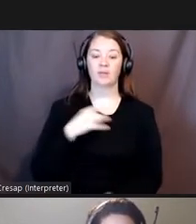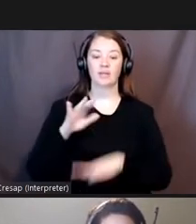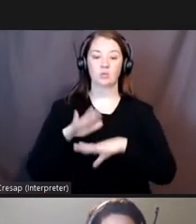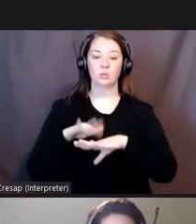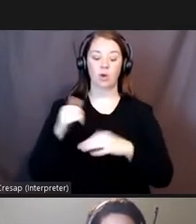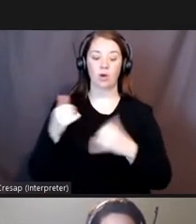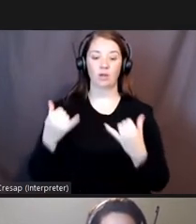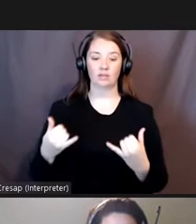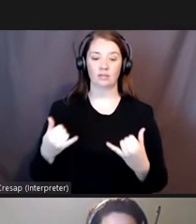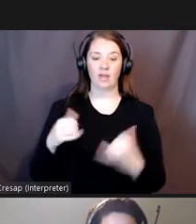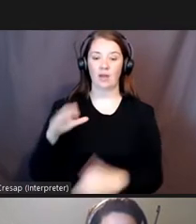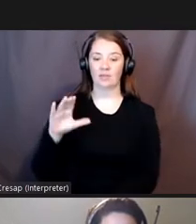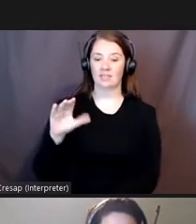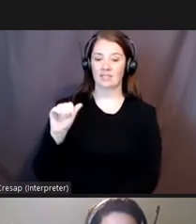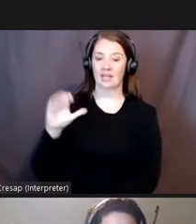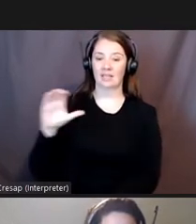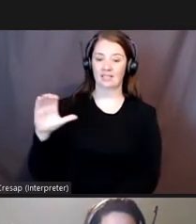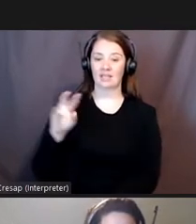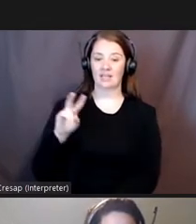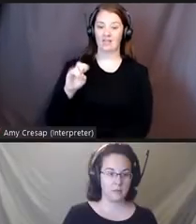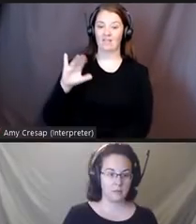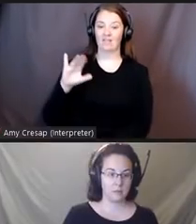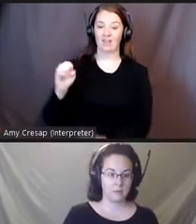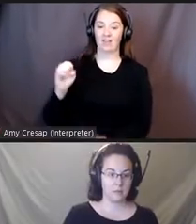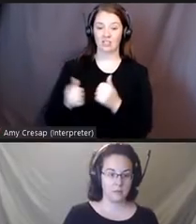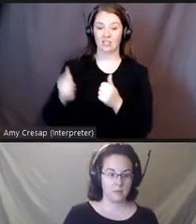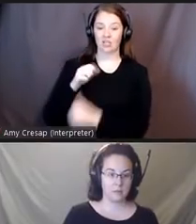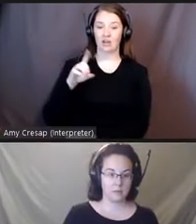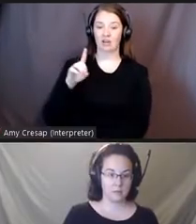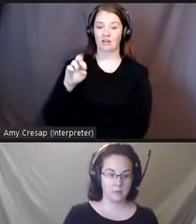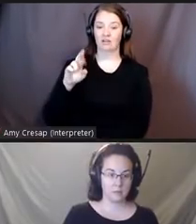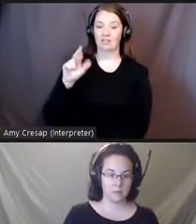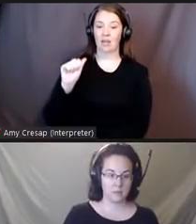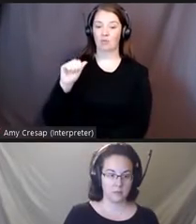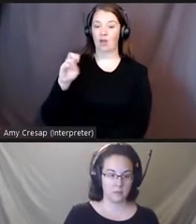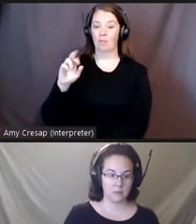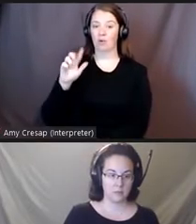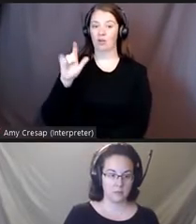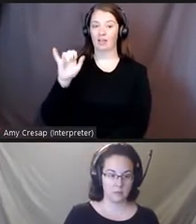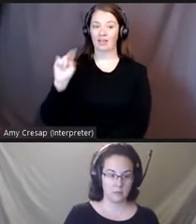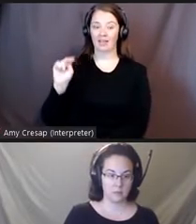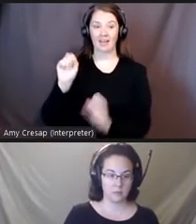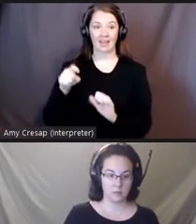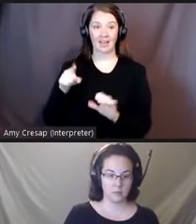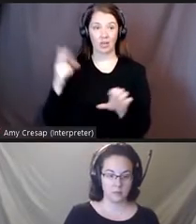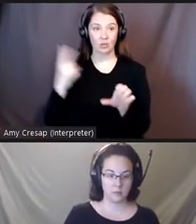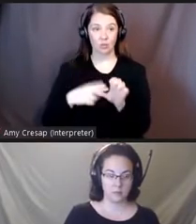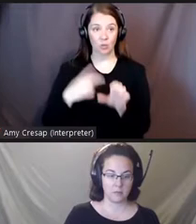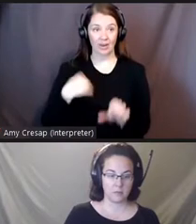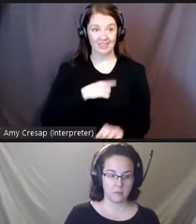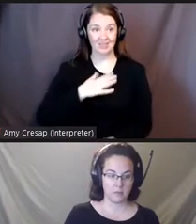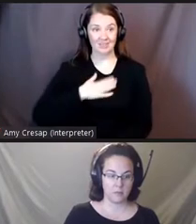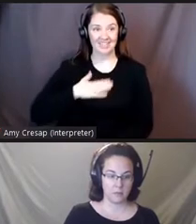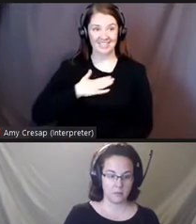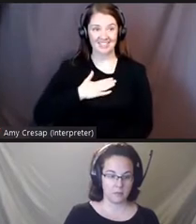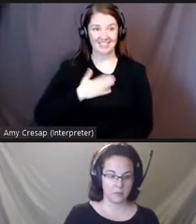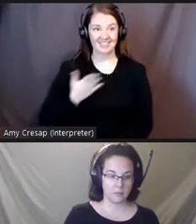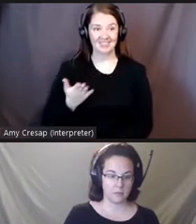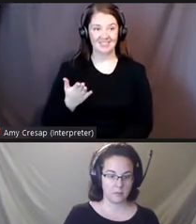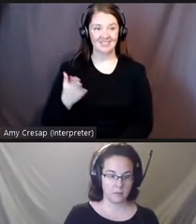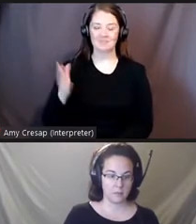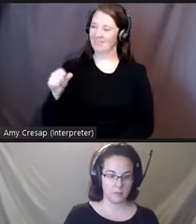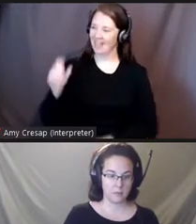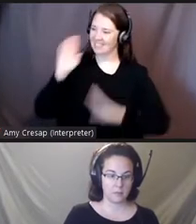right now the CAC's vice chair, Deborah Berlin. Deborah, can you join us, please?